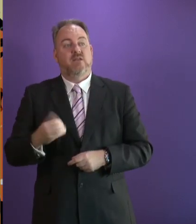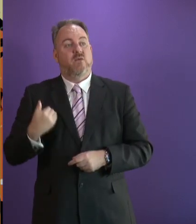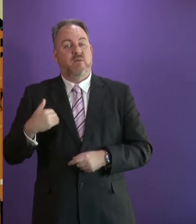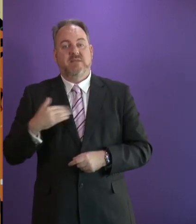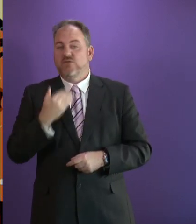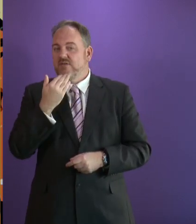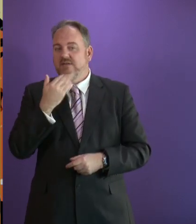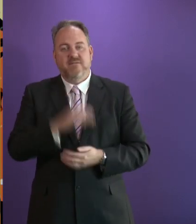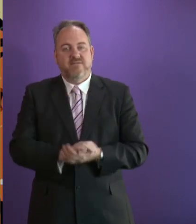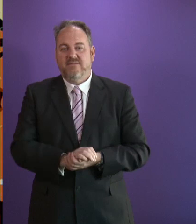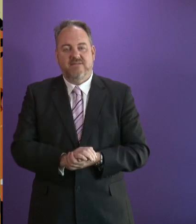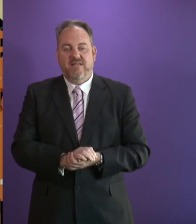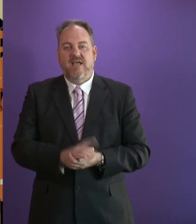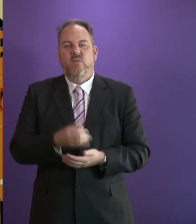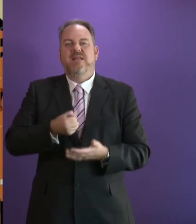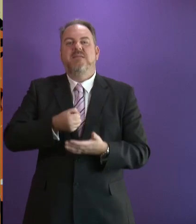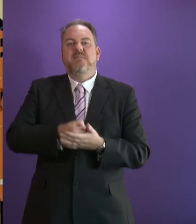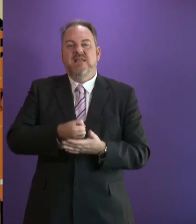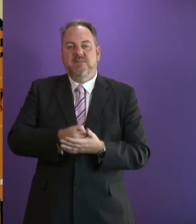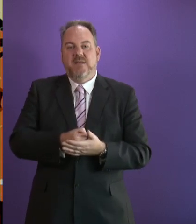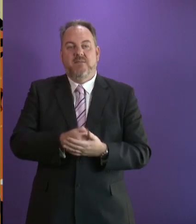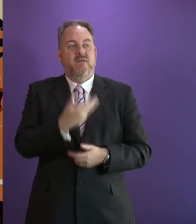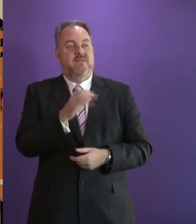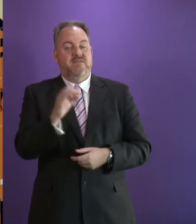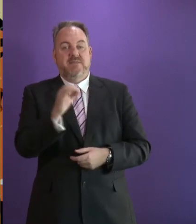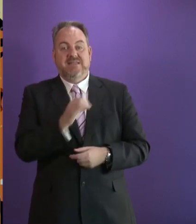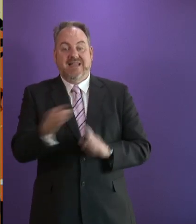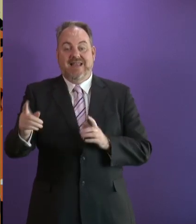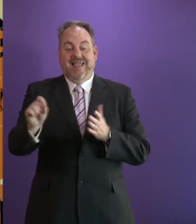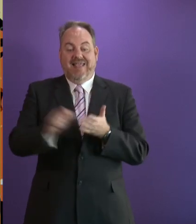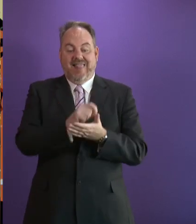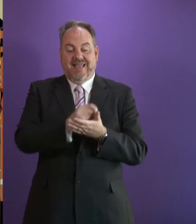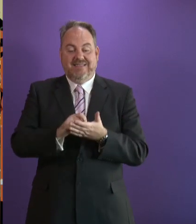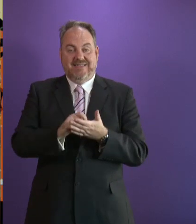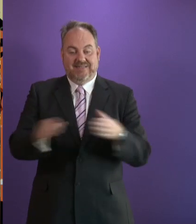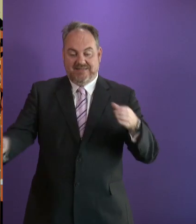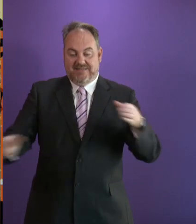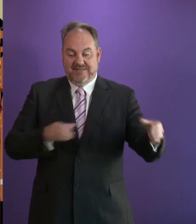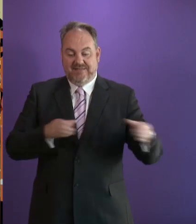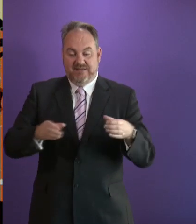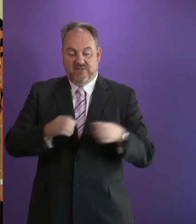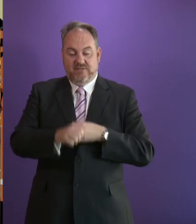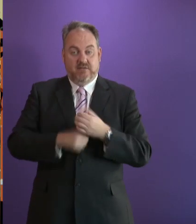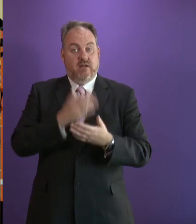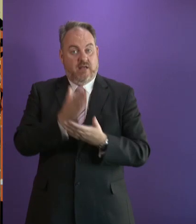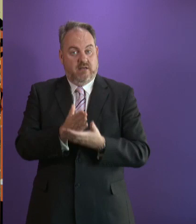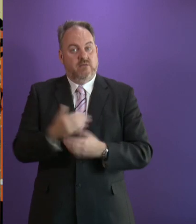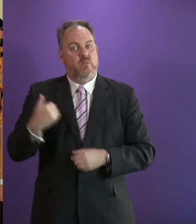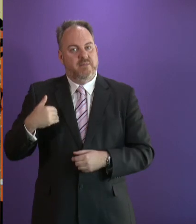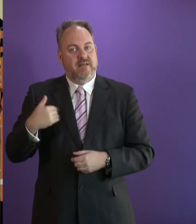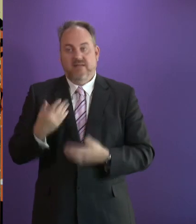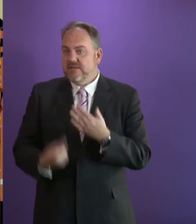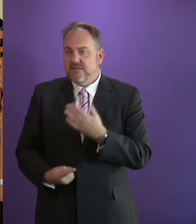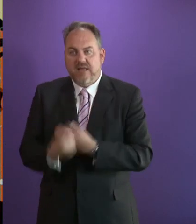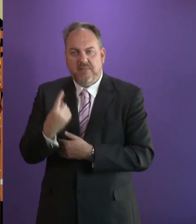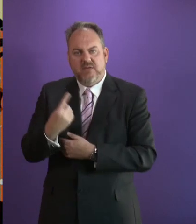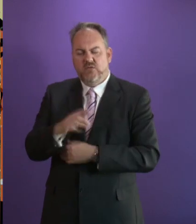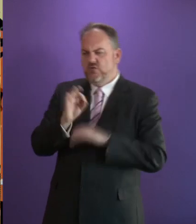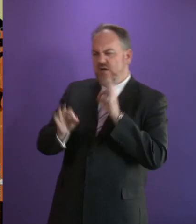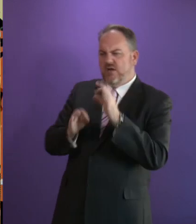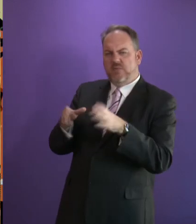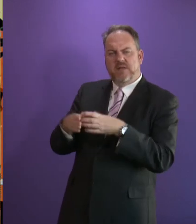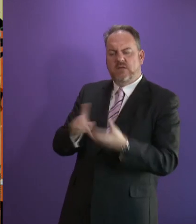want 50% at least of those elected to be women. And if that isn't happening, then you need to go back to your parties and